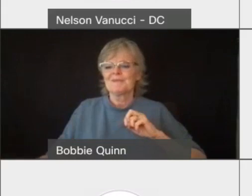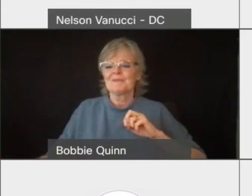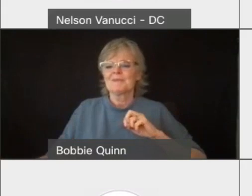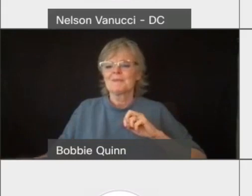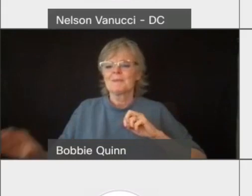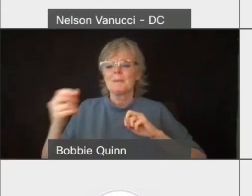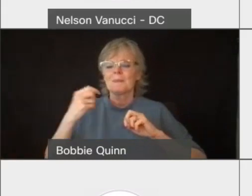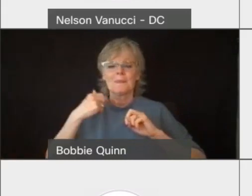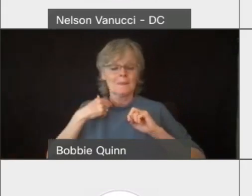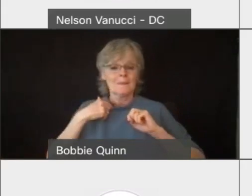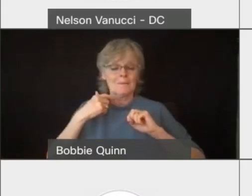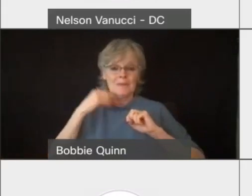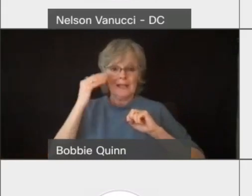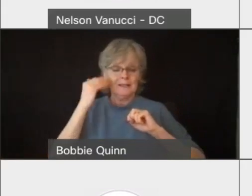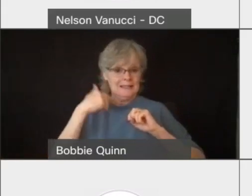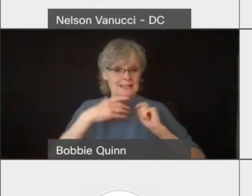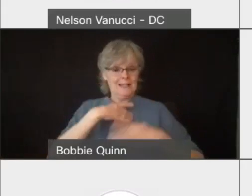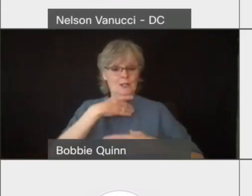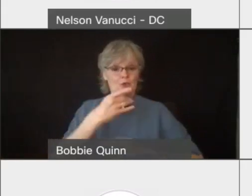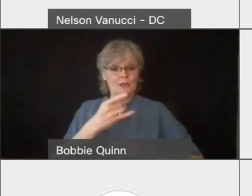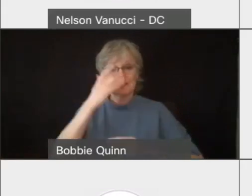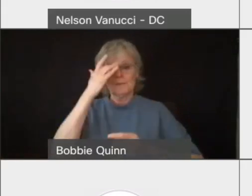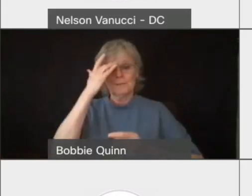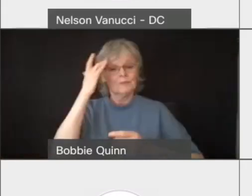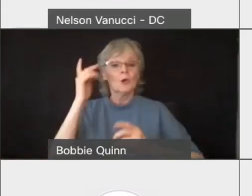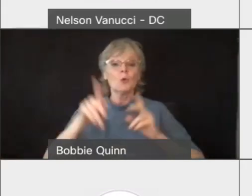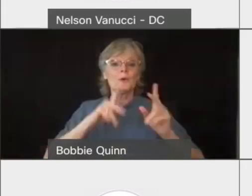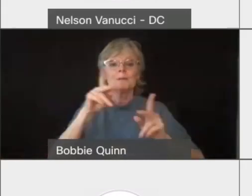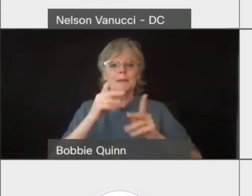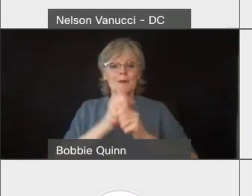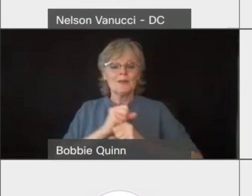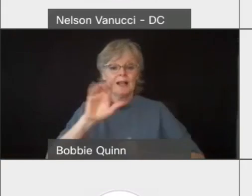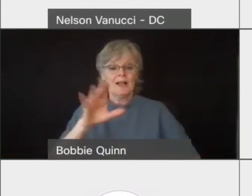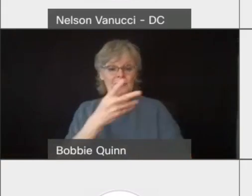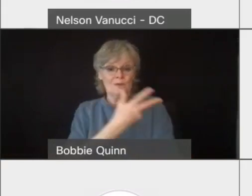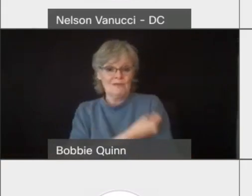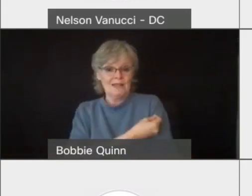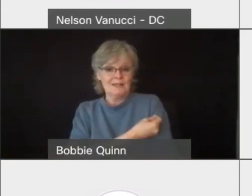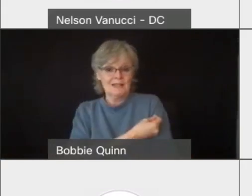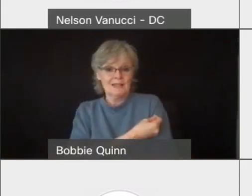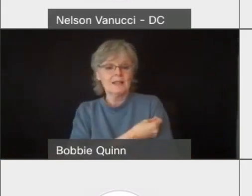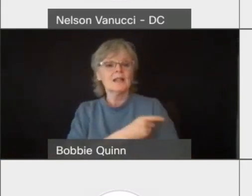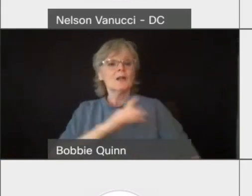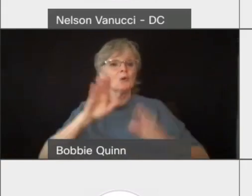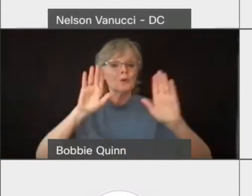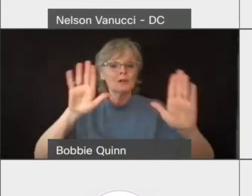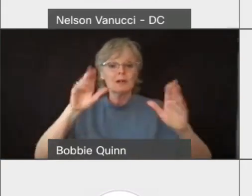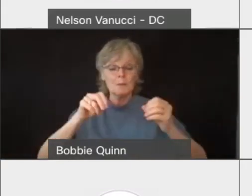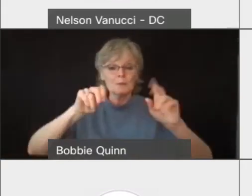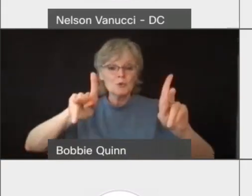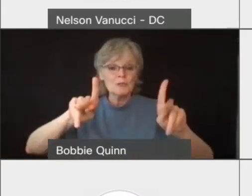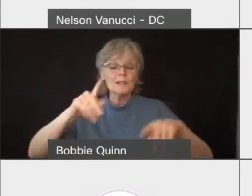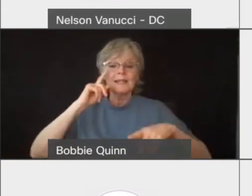And I do know, it's interesting when folks went to get their vaccine, that was a wonderful opportunity for many